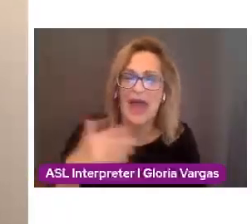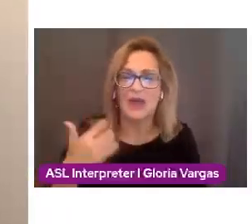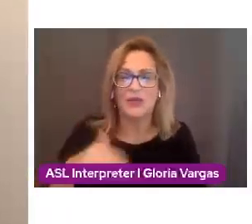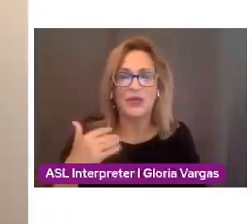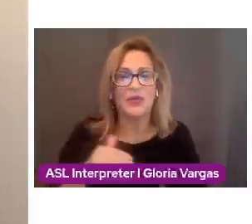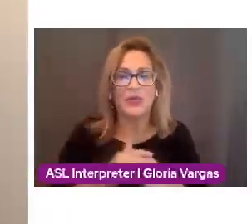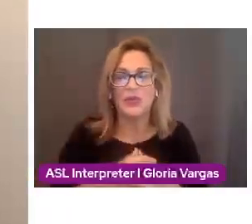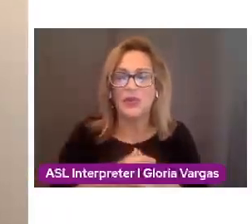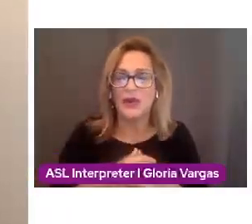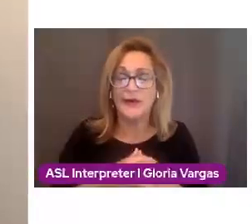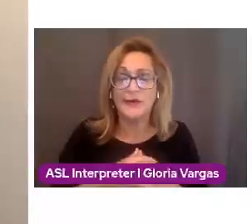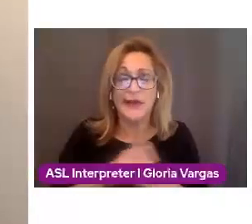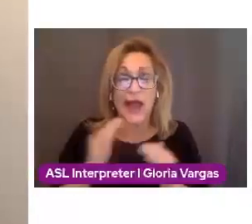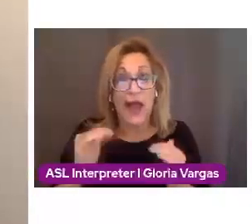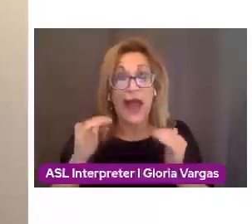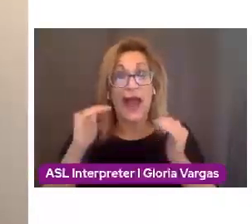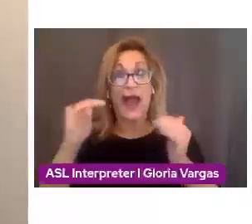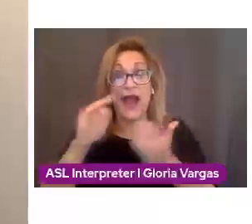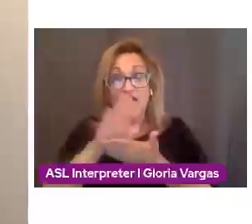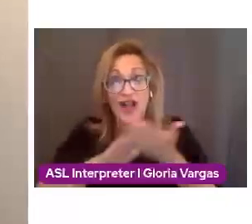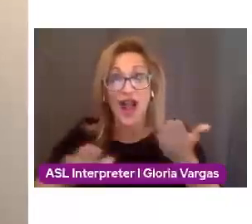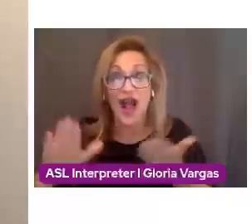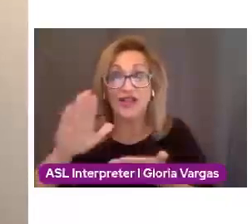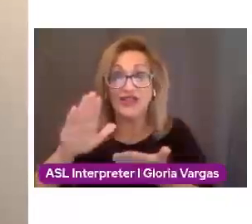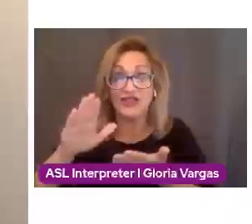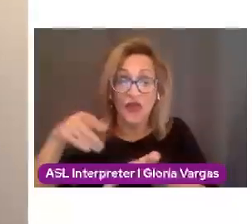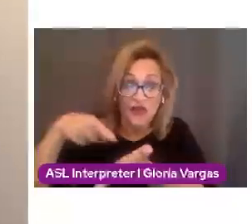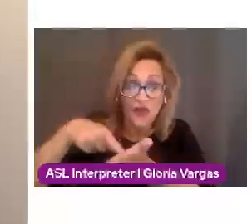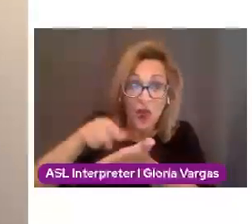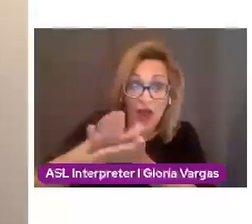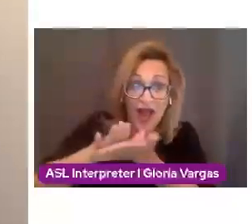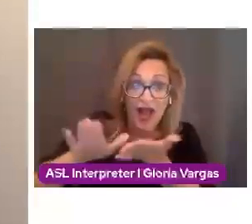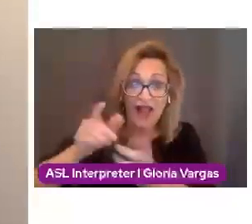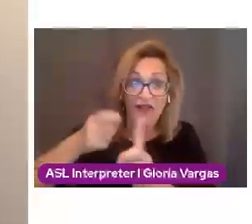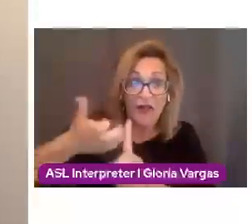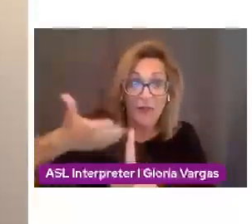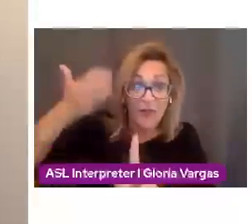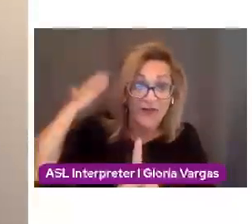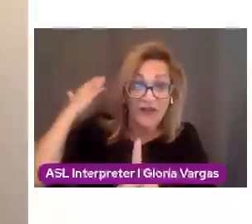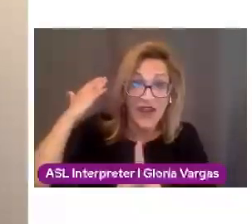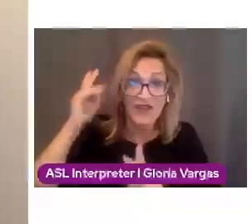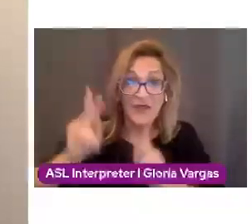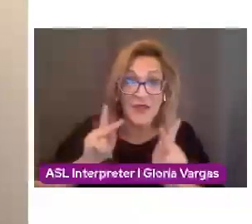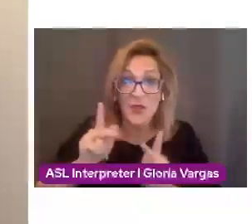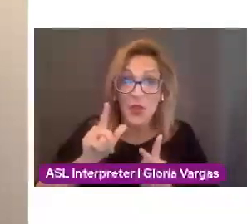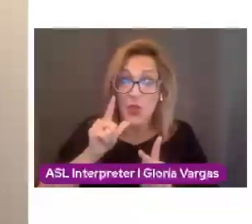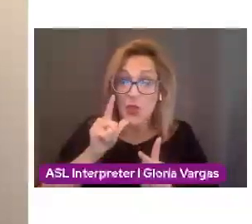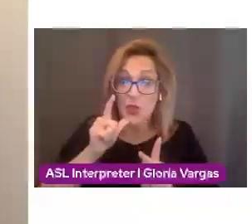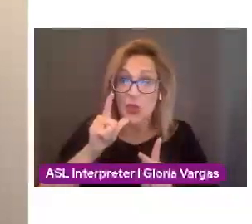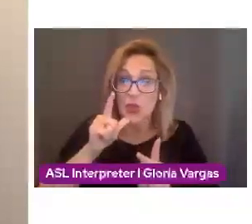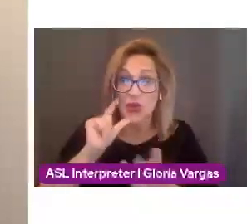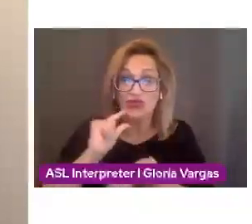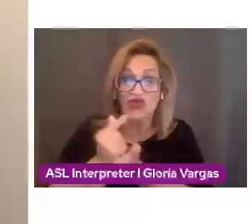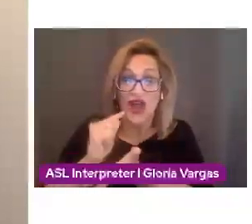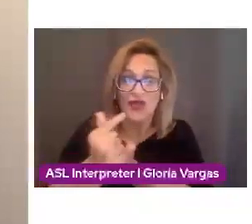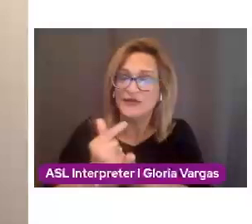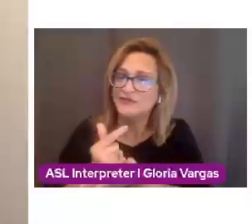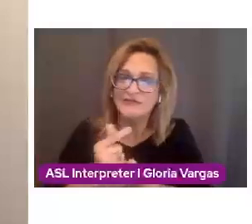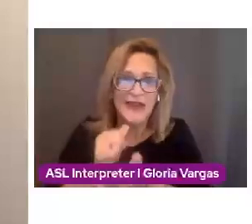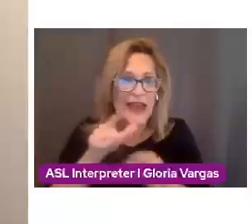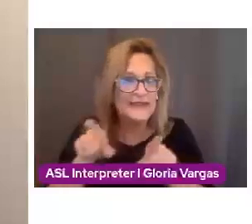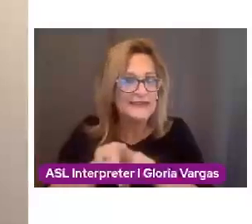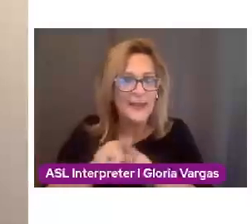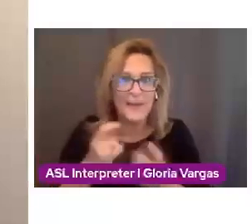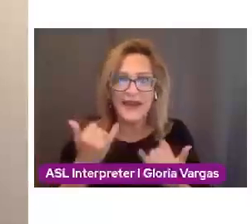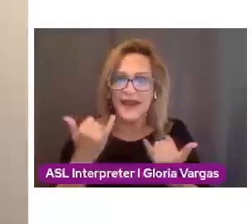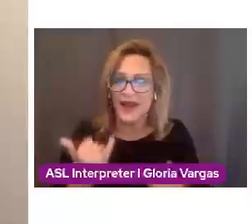affording college and a higher education was nothing like this in previous generations growing up. And even here in New York and in